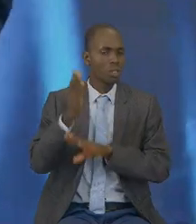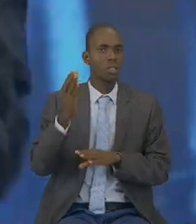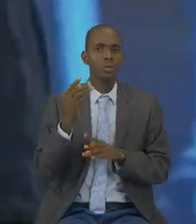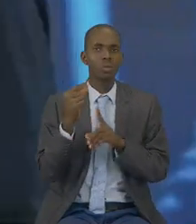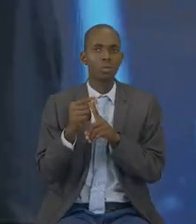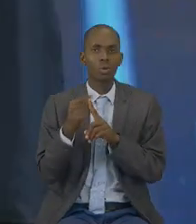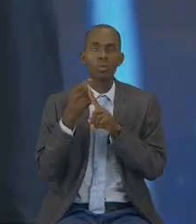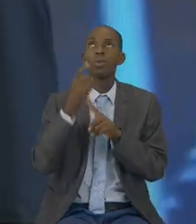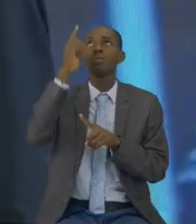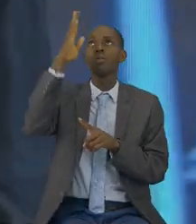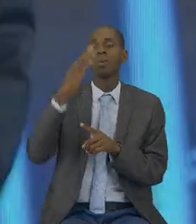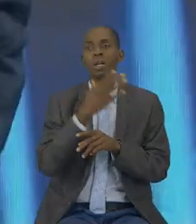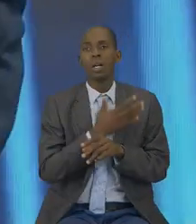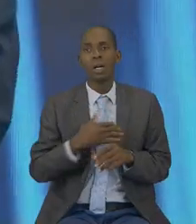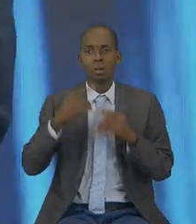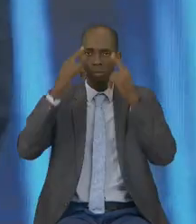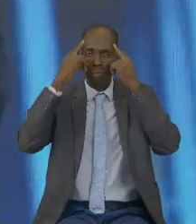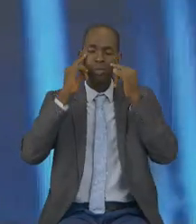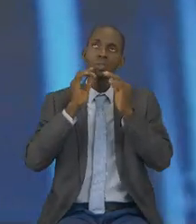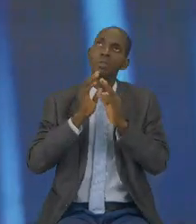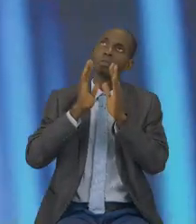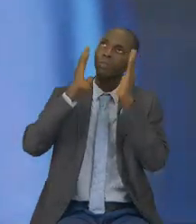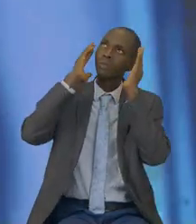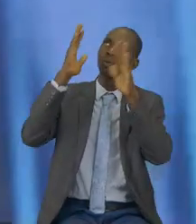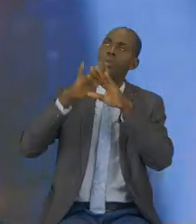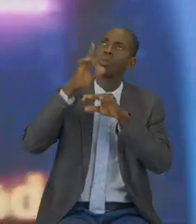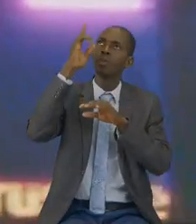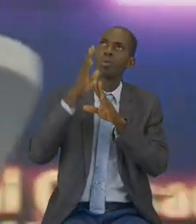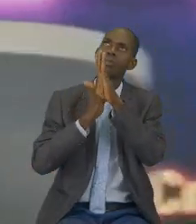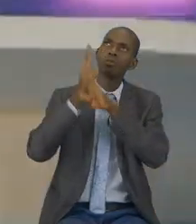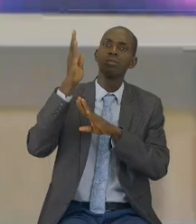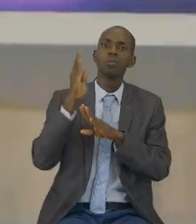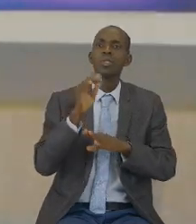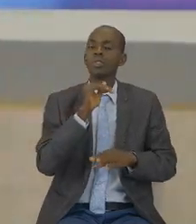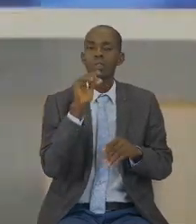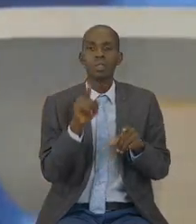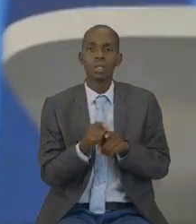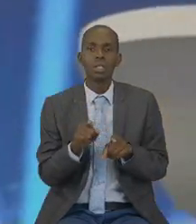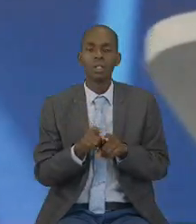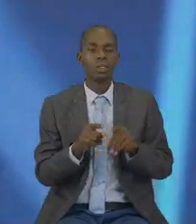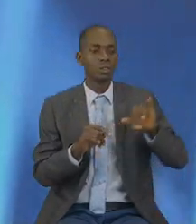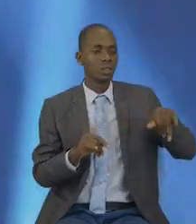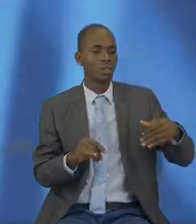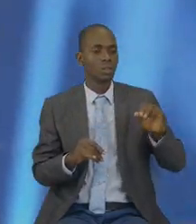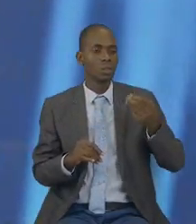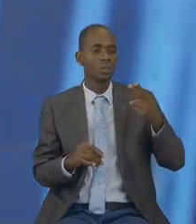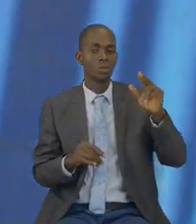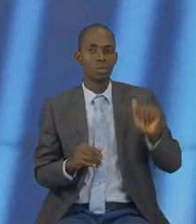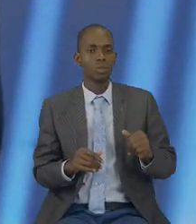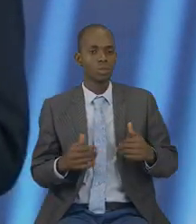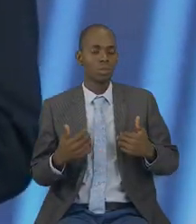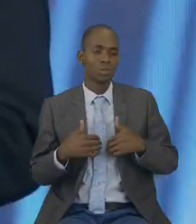and Moses faced the Lord directly. It wasn't like, you know, Joshua, a young preacher, I'm